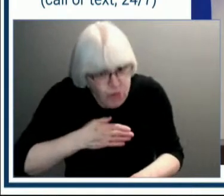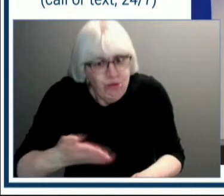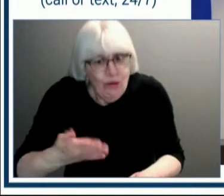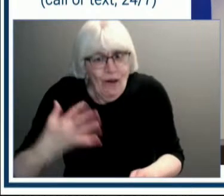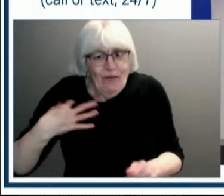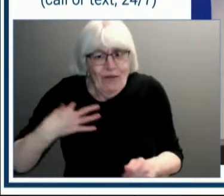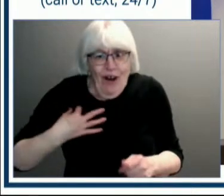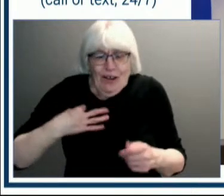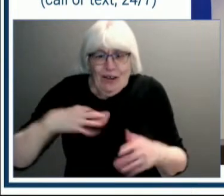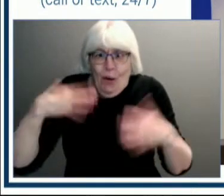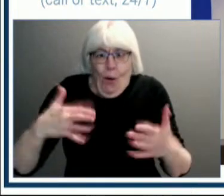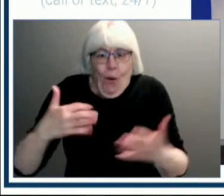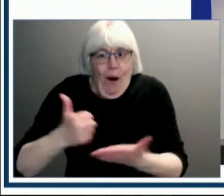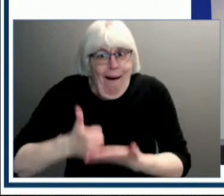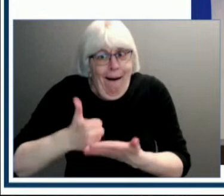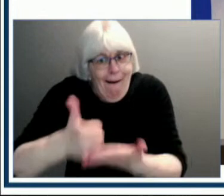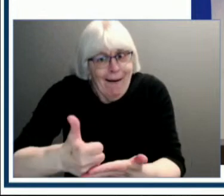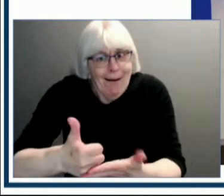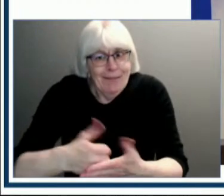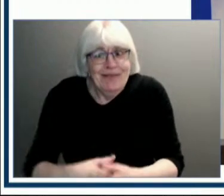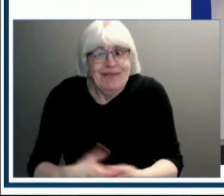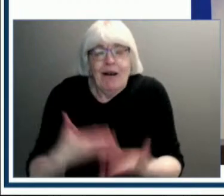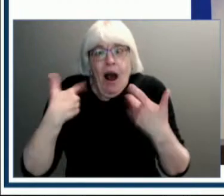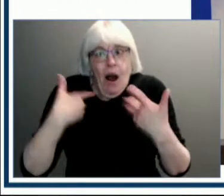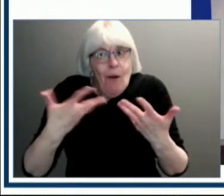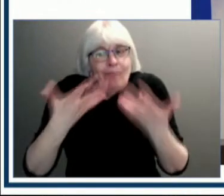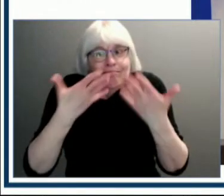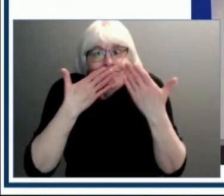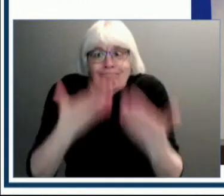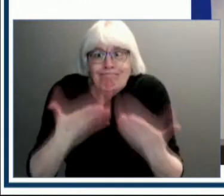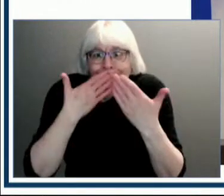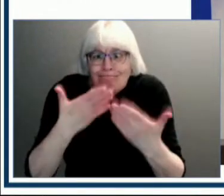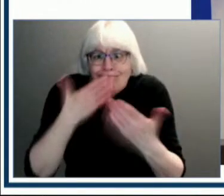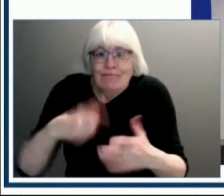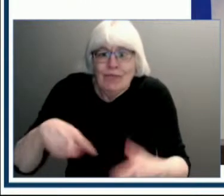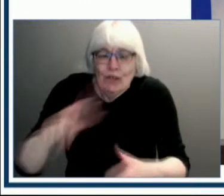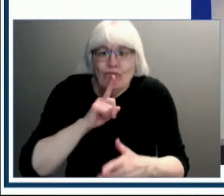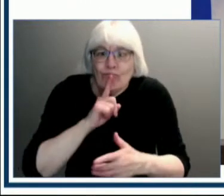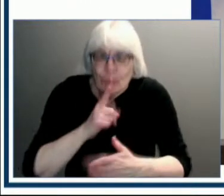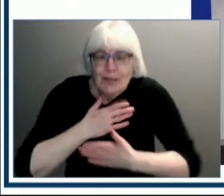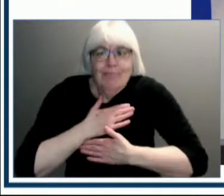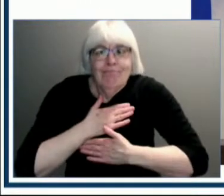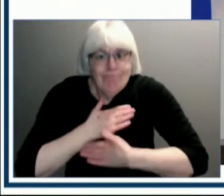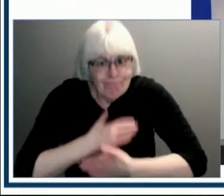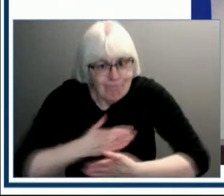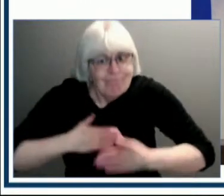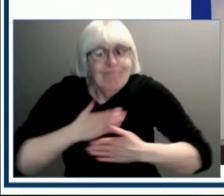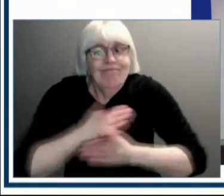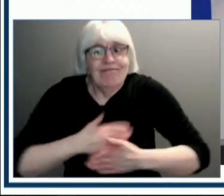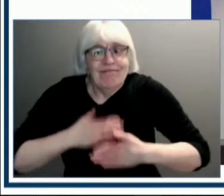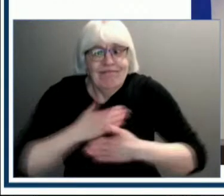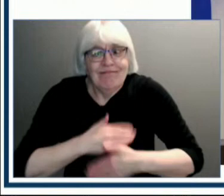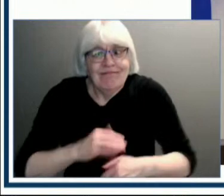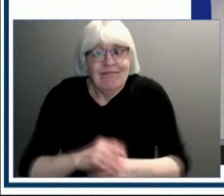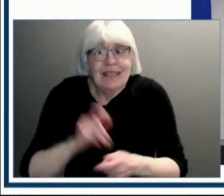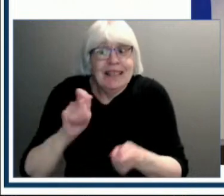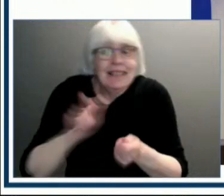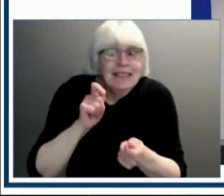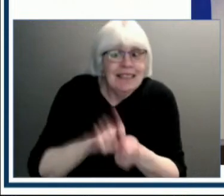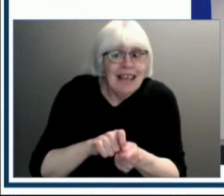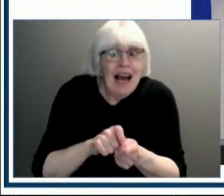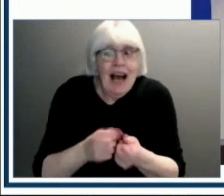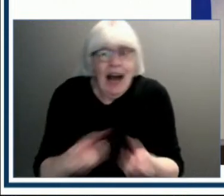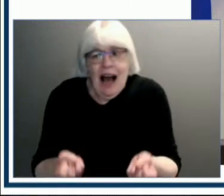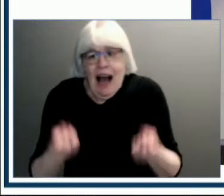much appreciated. So I thank them. I thank them for that. We can get a detailed breakdown on where that number is right now, and we can get